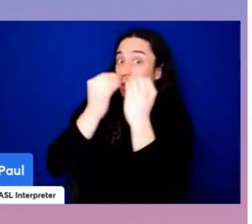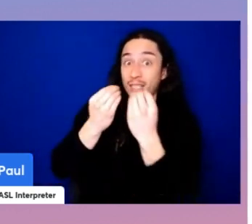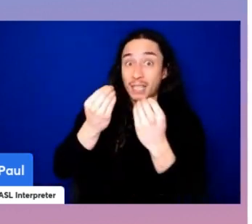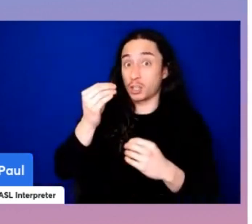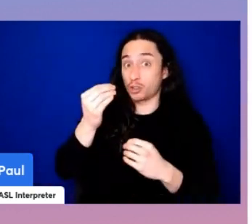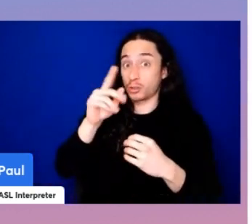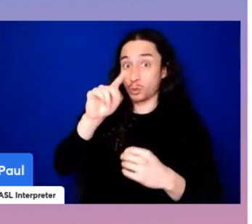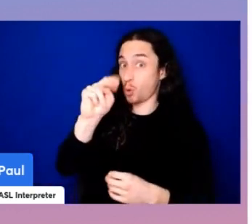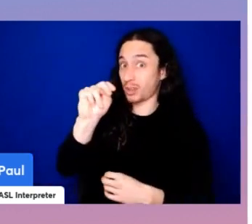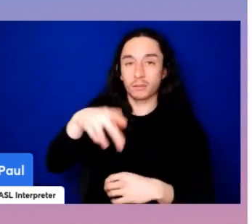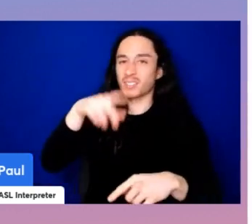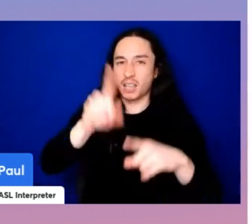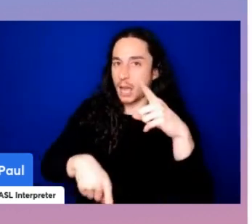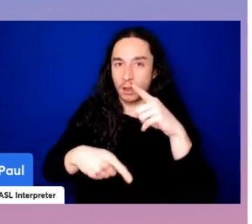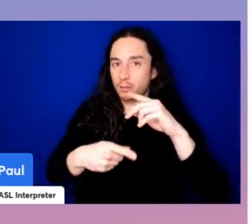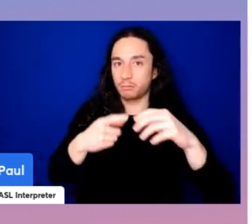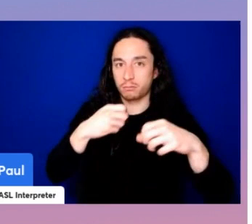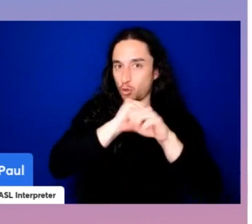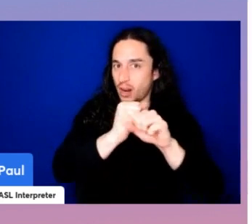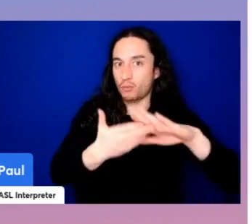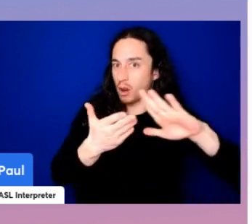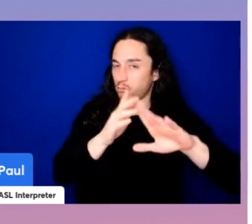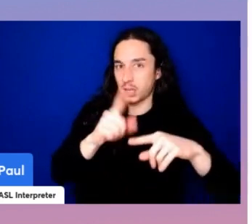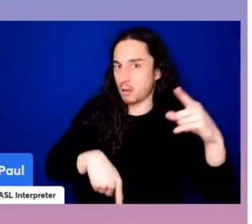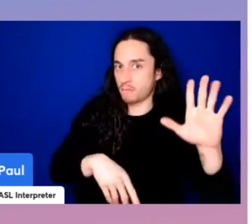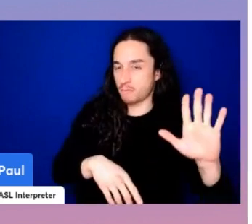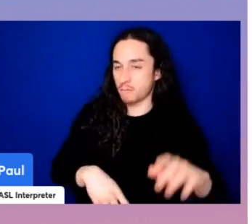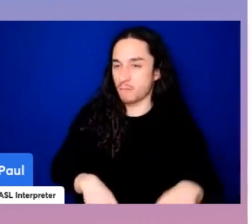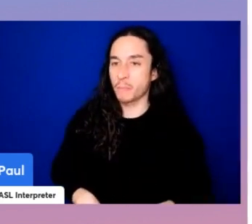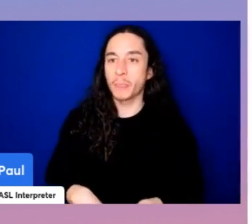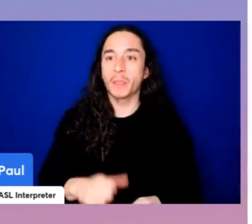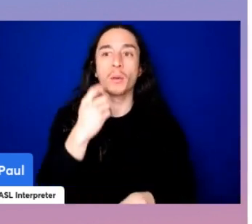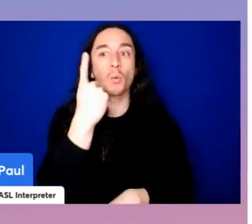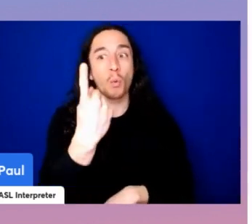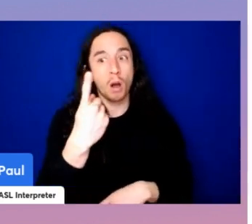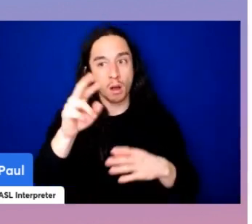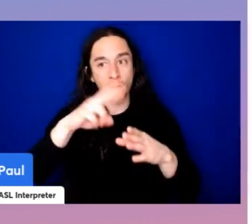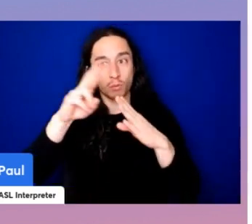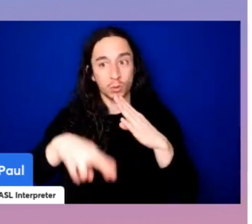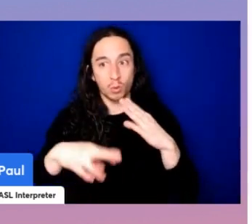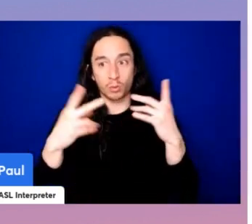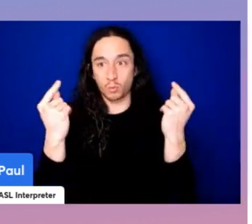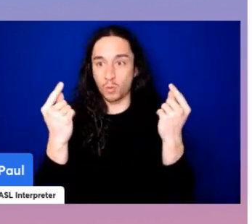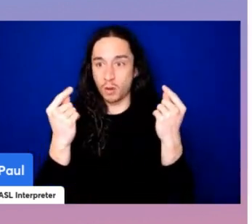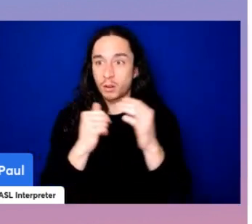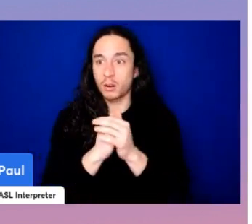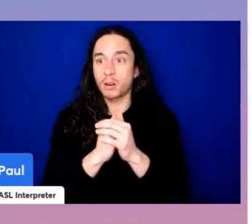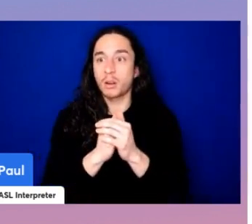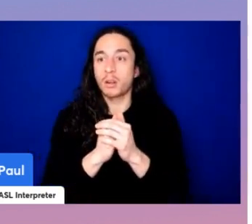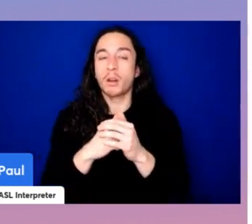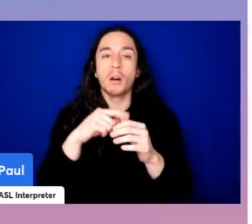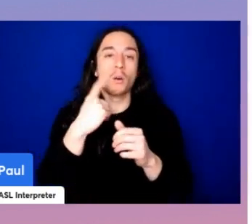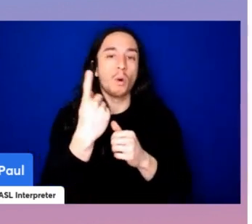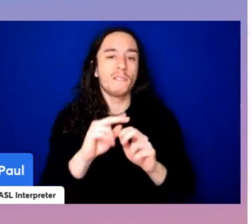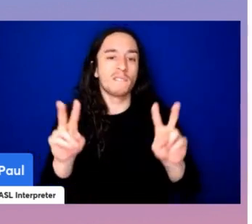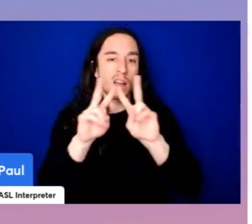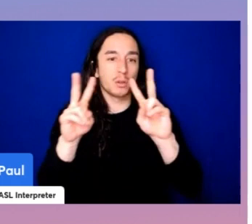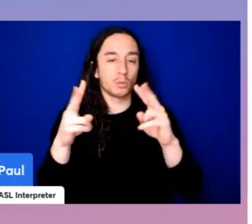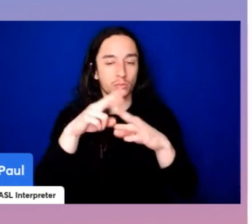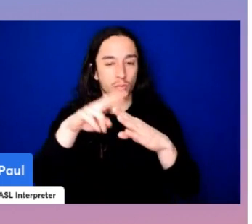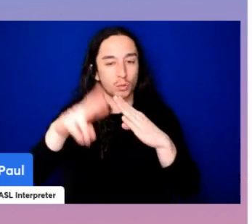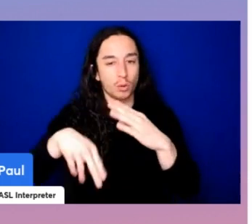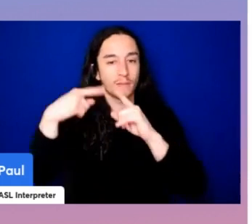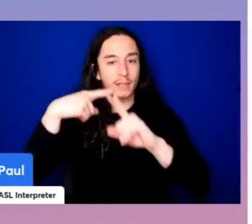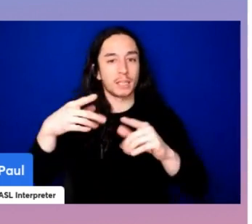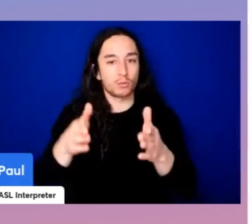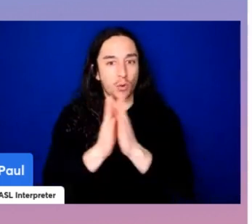runs. One of the results in this, one of the values in the results for this request is